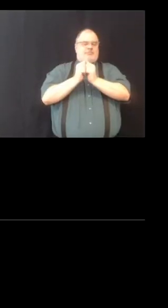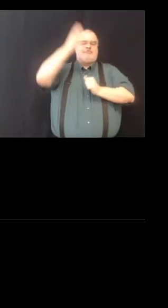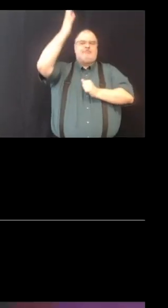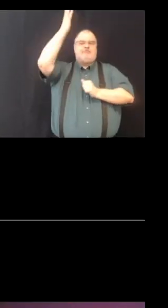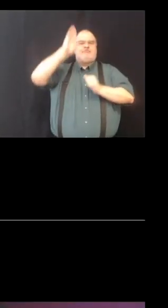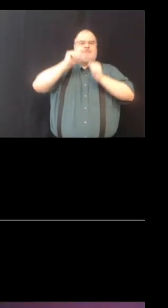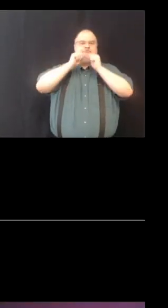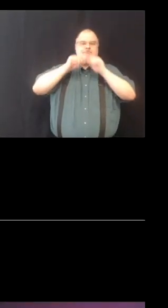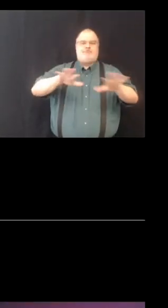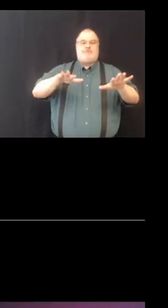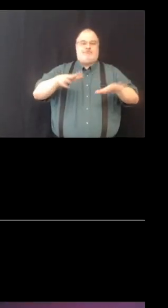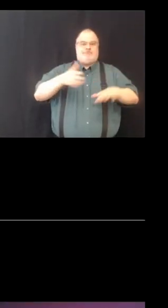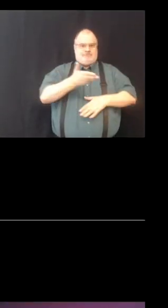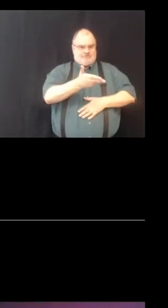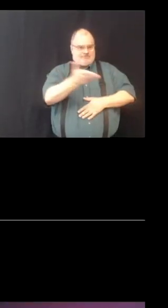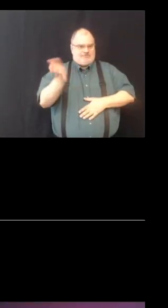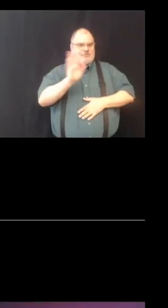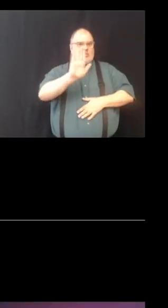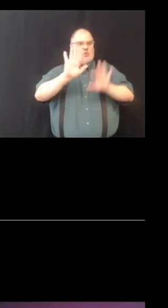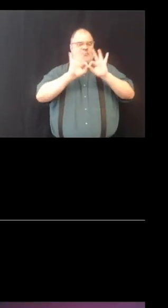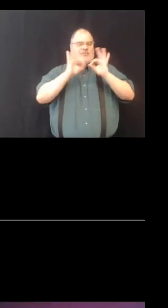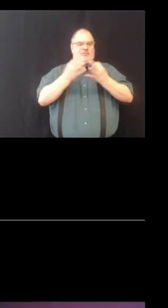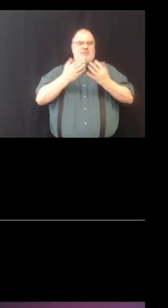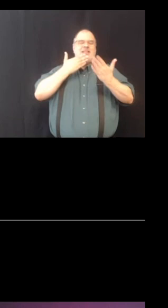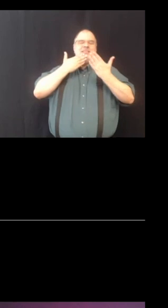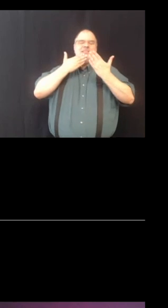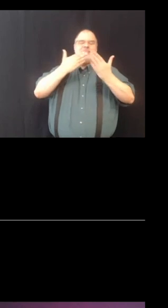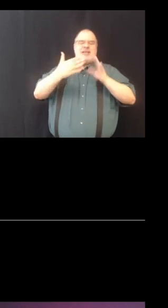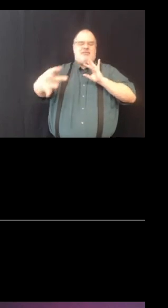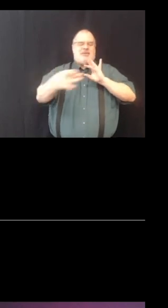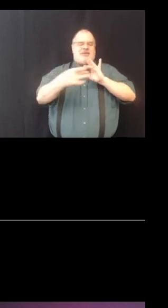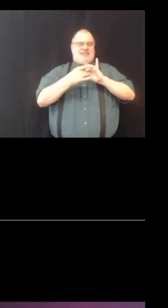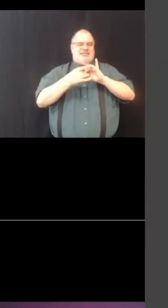bless you all and your families. Thank you so much for joining us today.